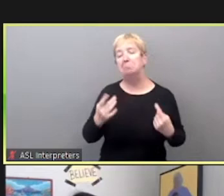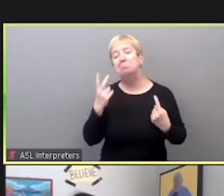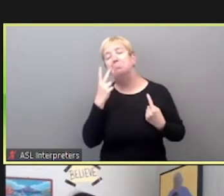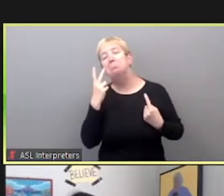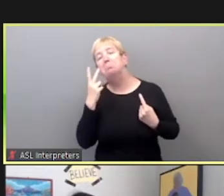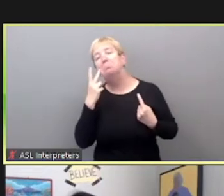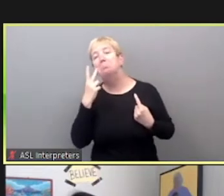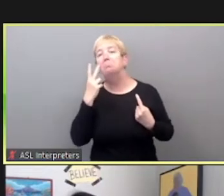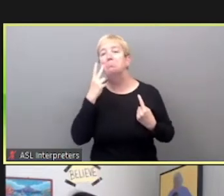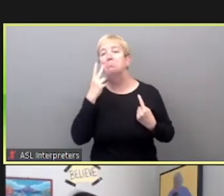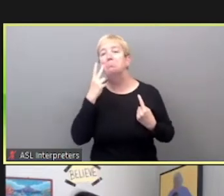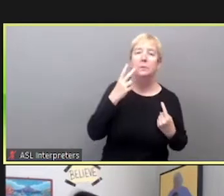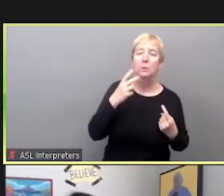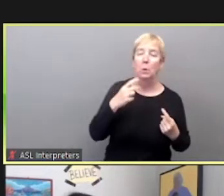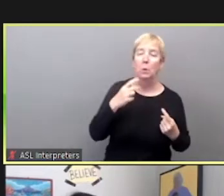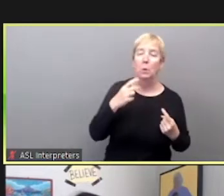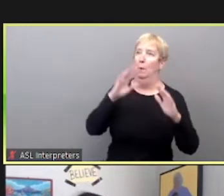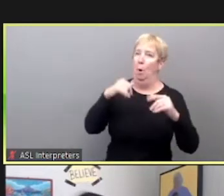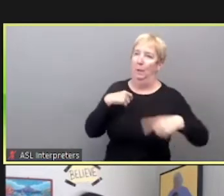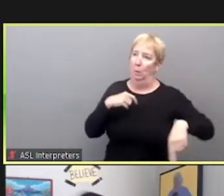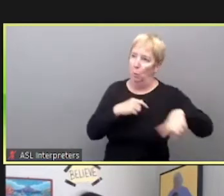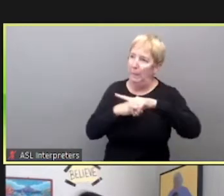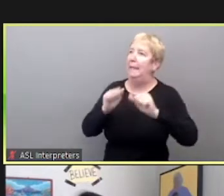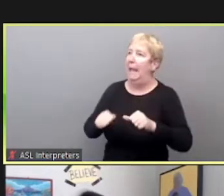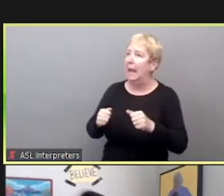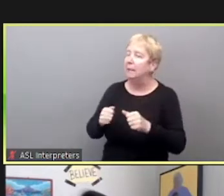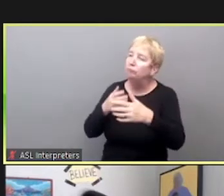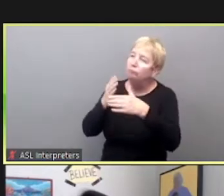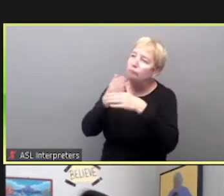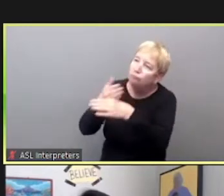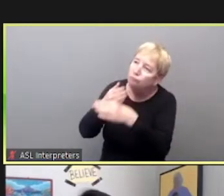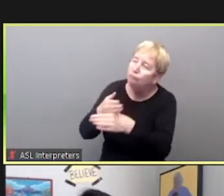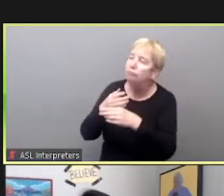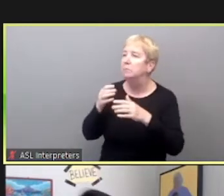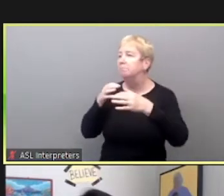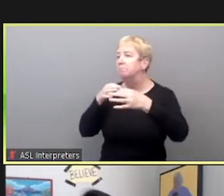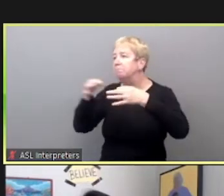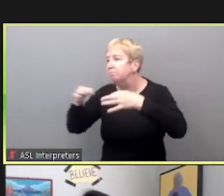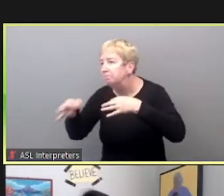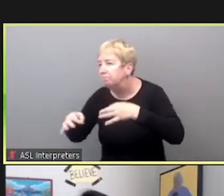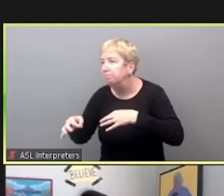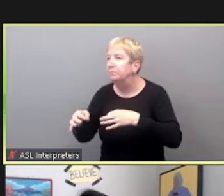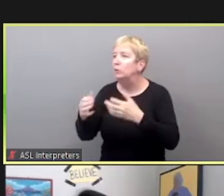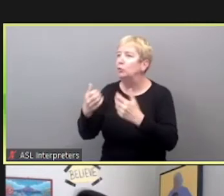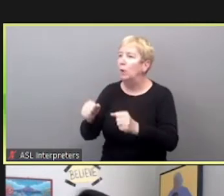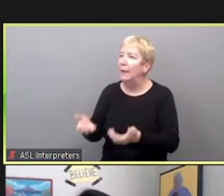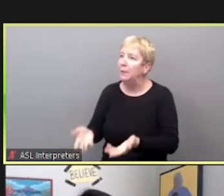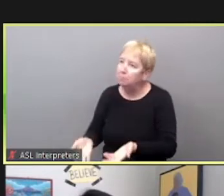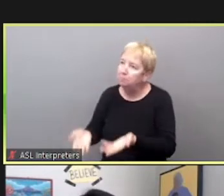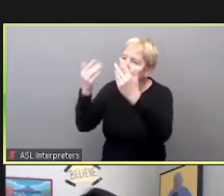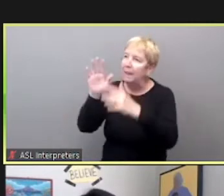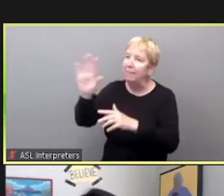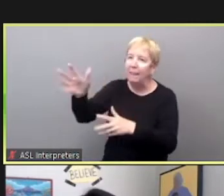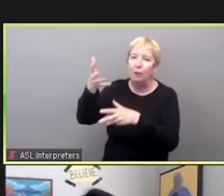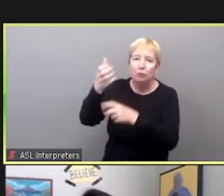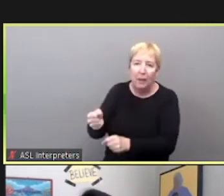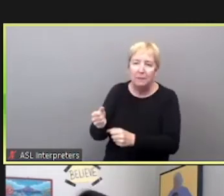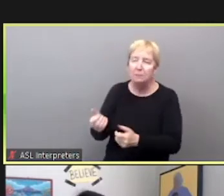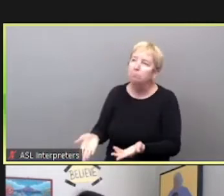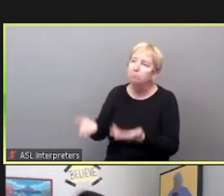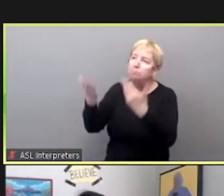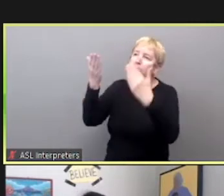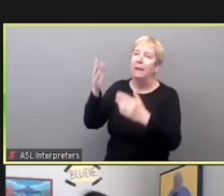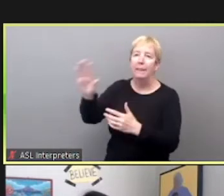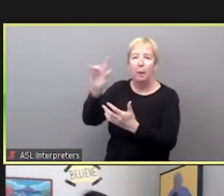trust in the vaccine, answer people's questions. We're also going to have a speakers bureau. So if anybody is interested in